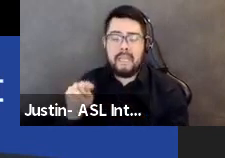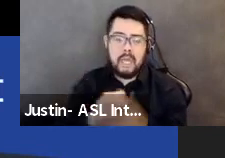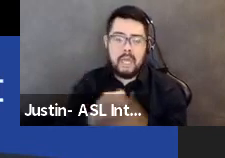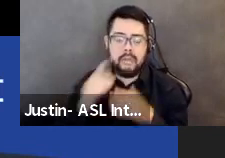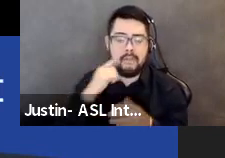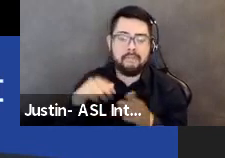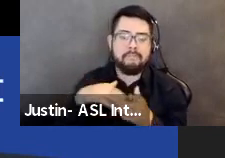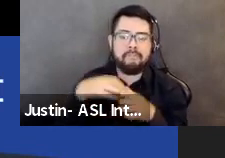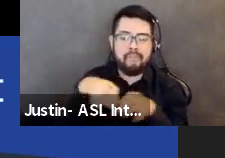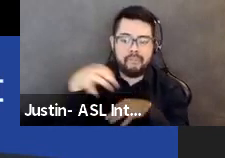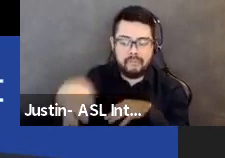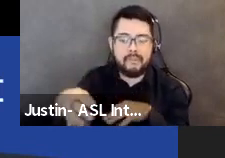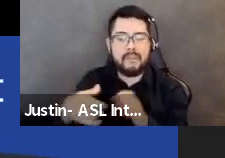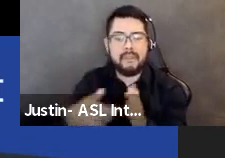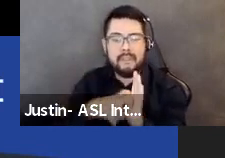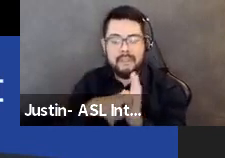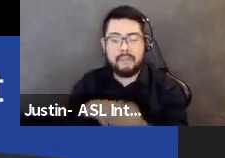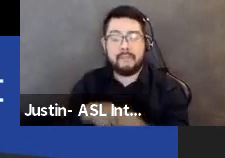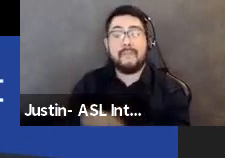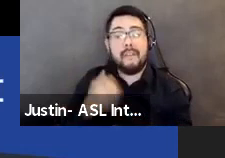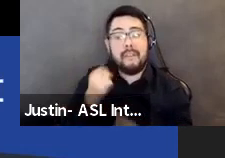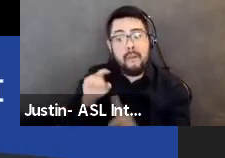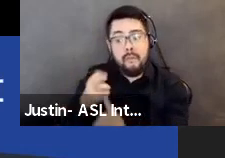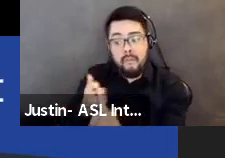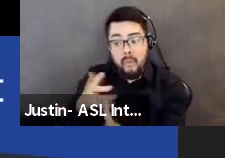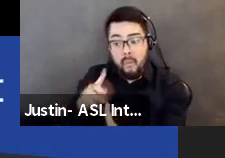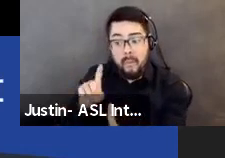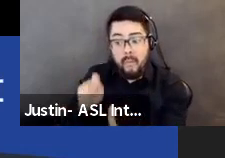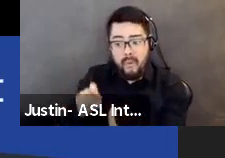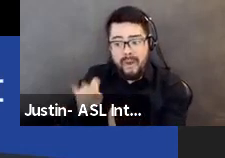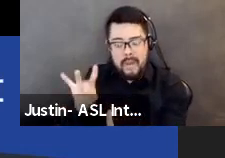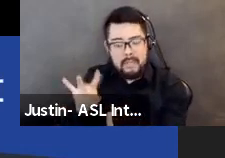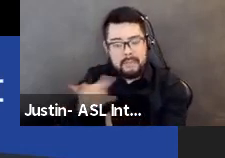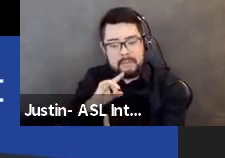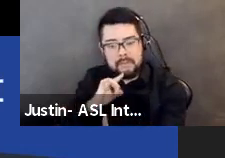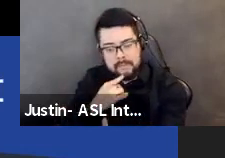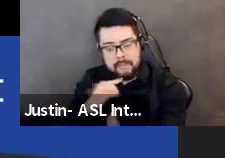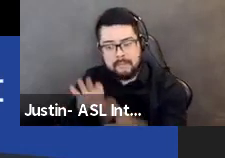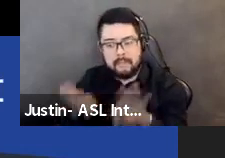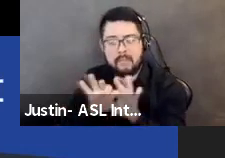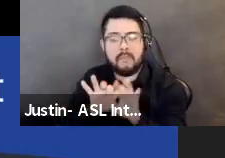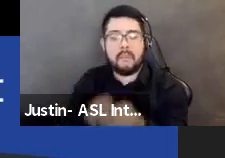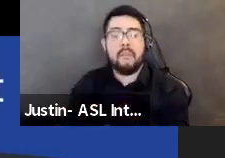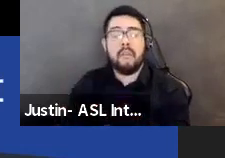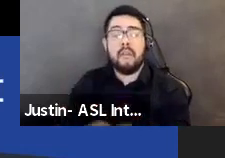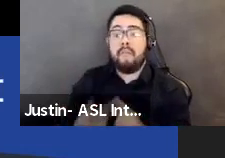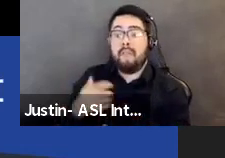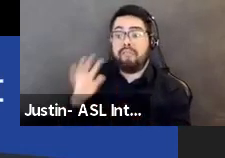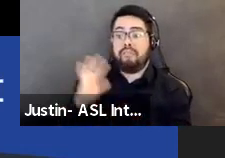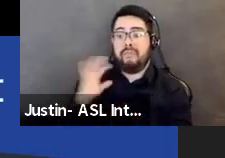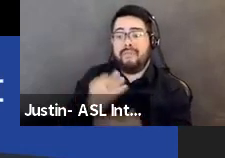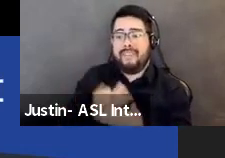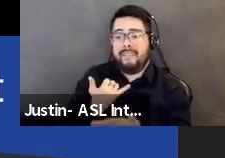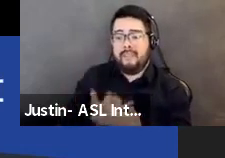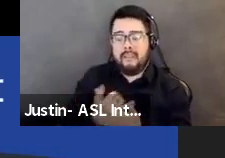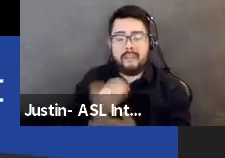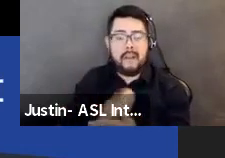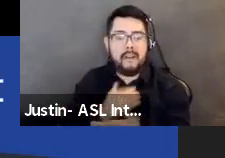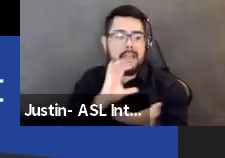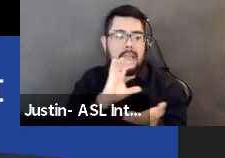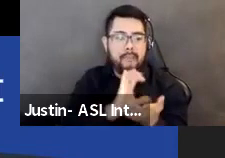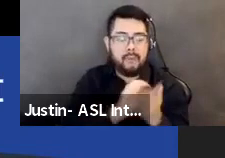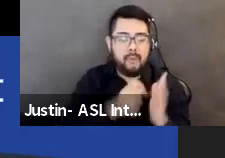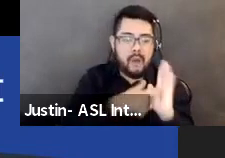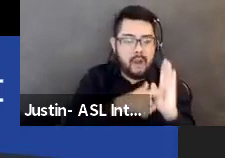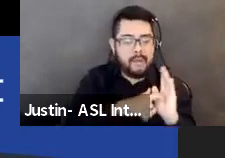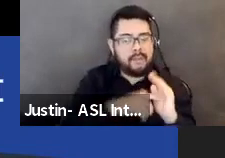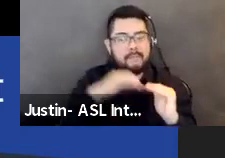1.8 billion dollars of that is deemed critical as with previous fiscal years our capital needs far exceeded